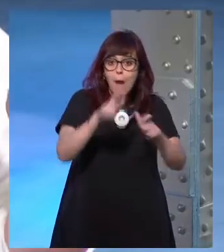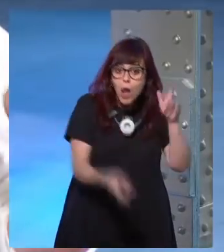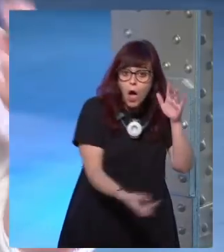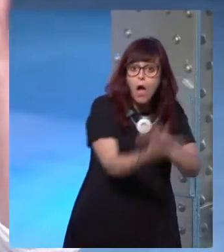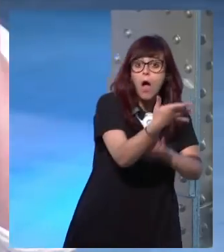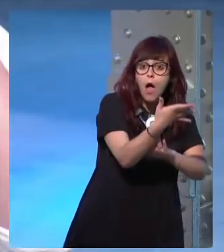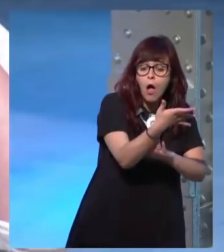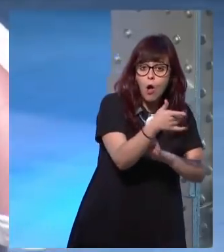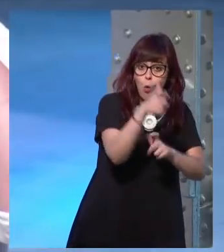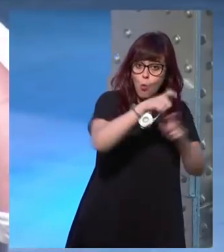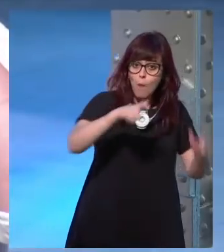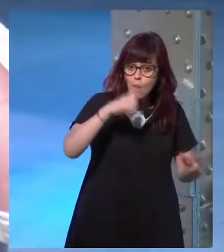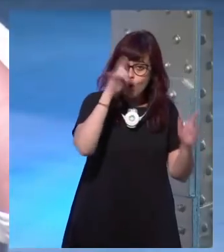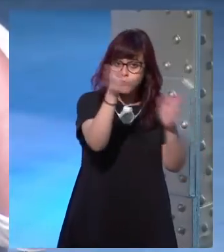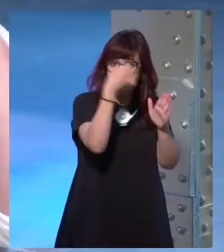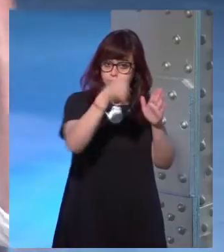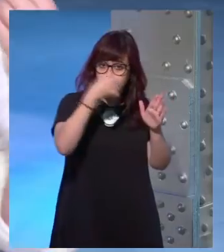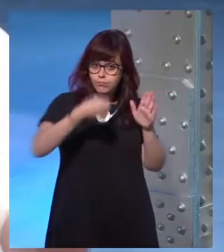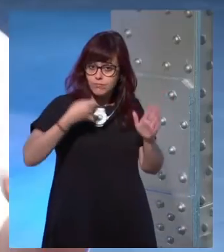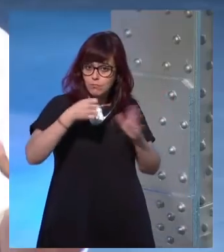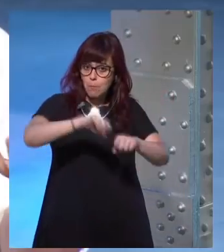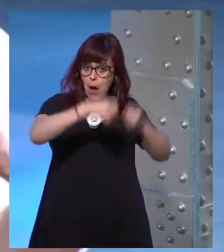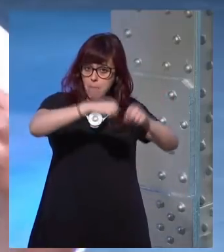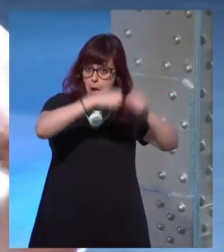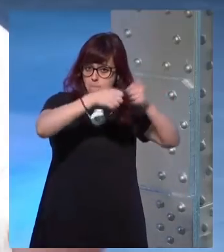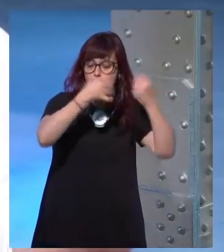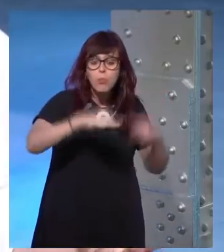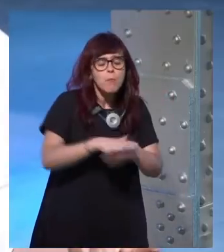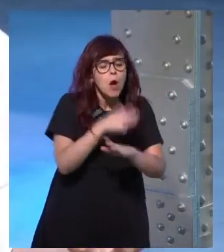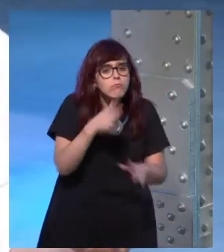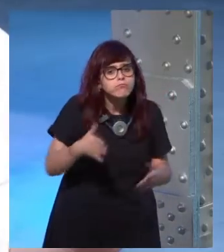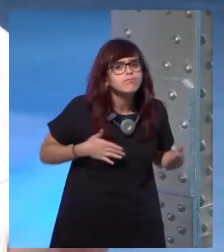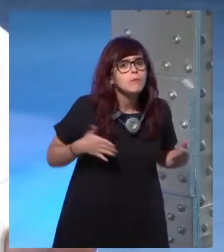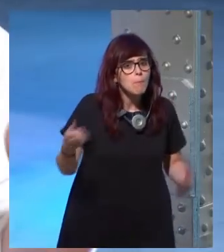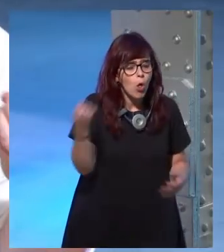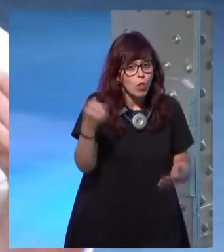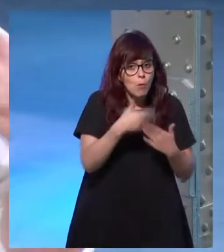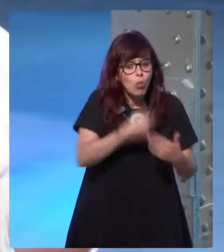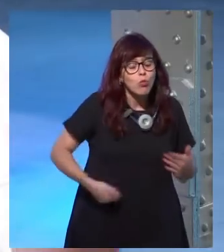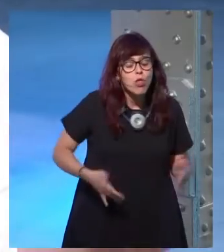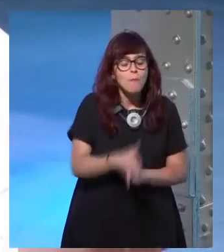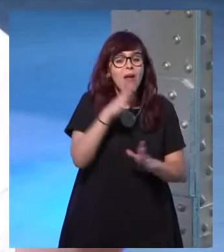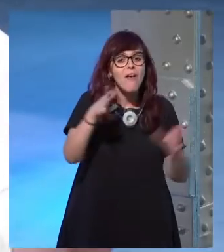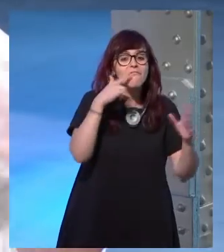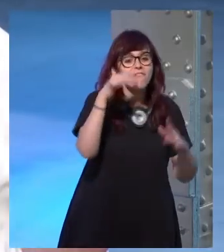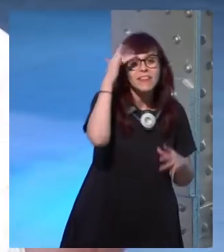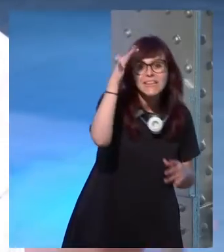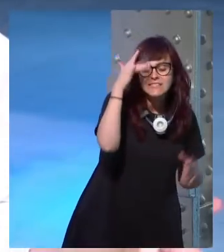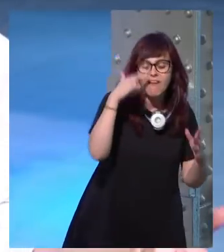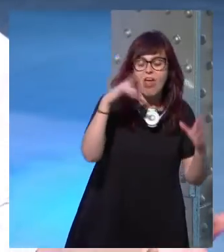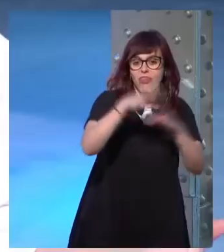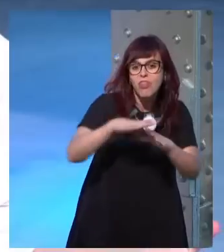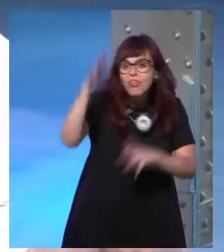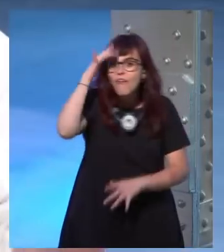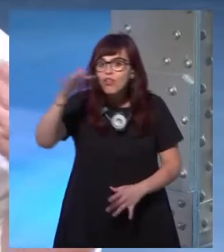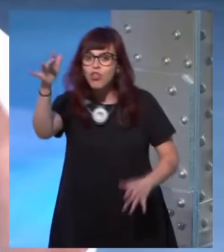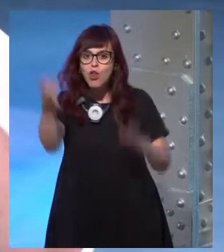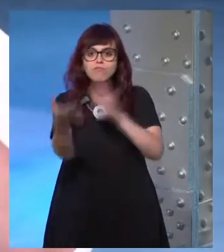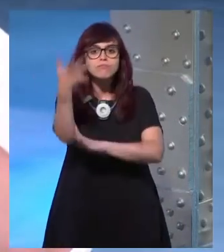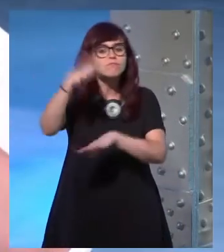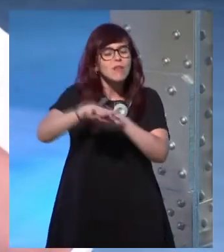science fiction and fantasy, is it shows people it's all made up, and we can remake it. We have the power to do